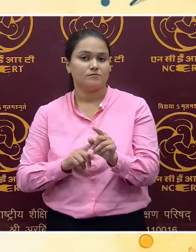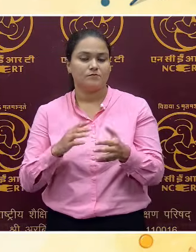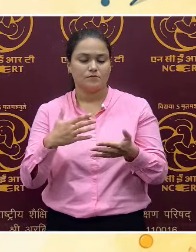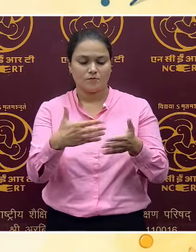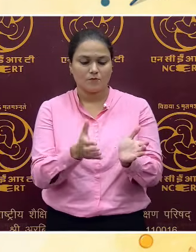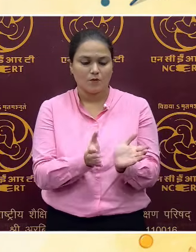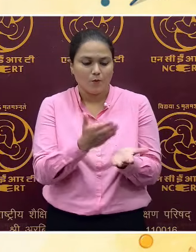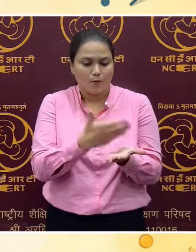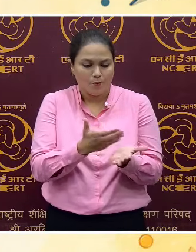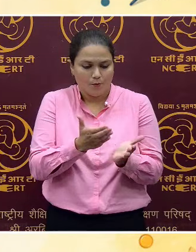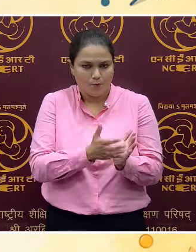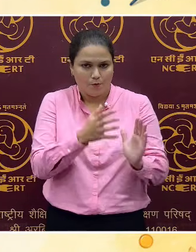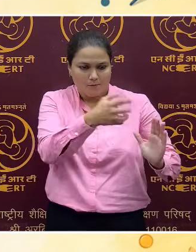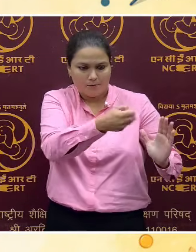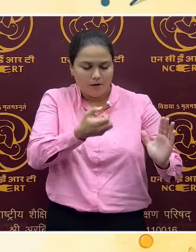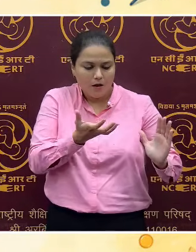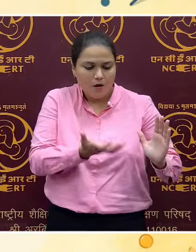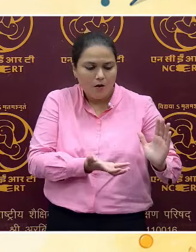active voice?